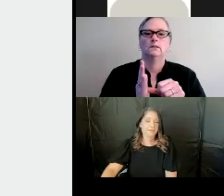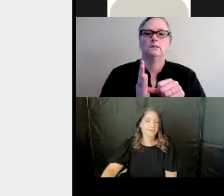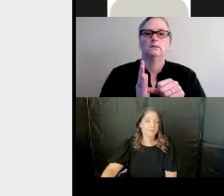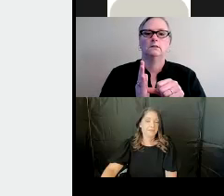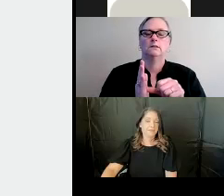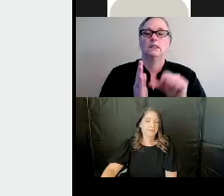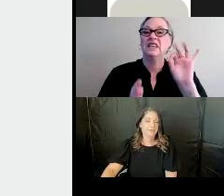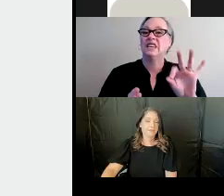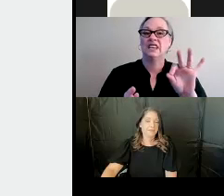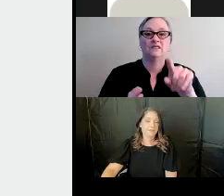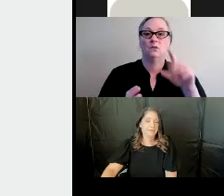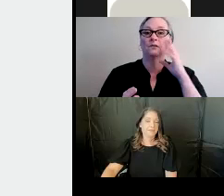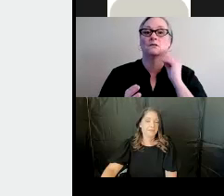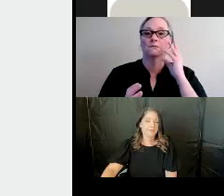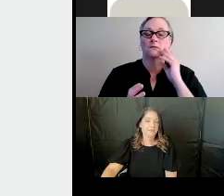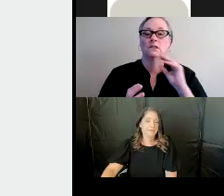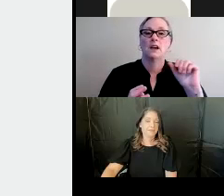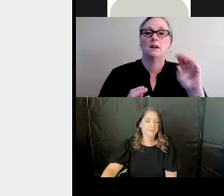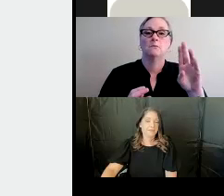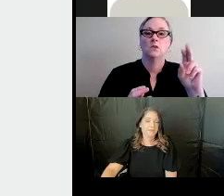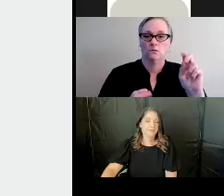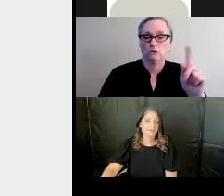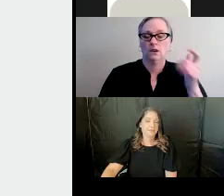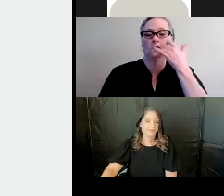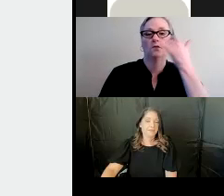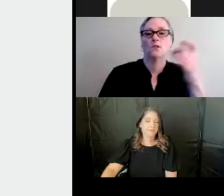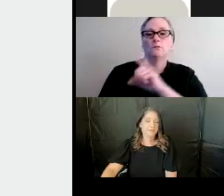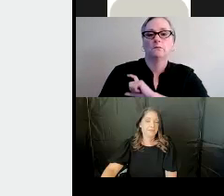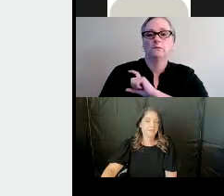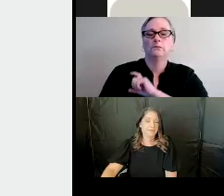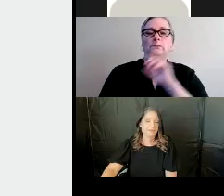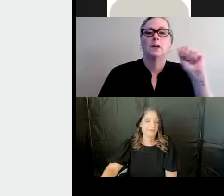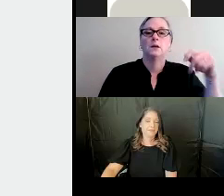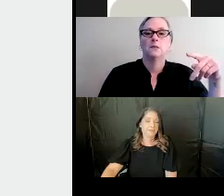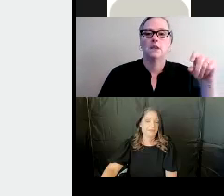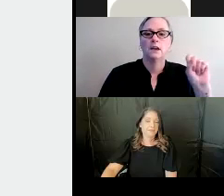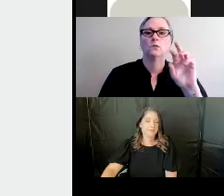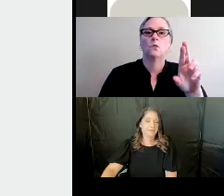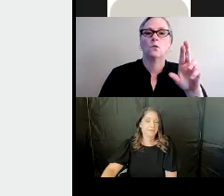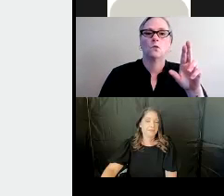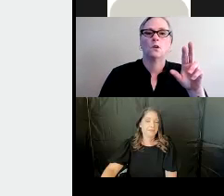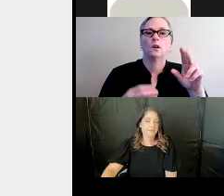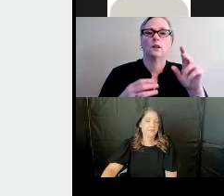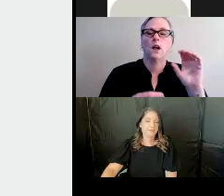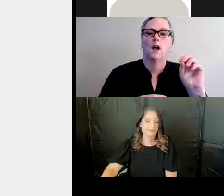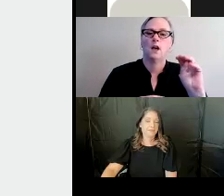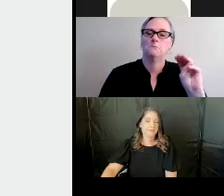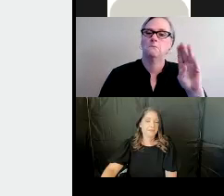being abused, you can call law enforcement, adult protective services, or long-term care ombudsman